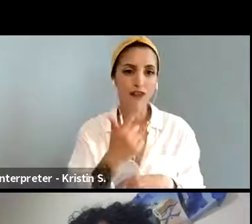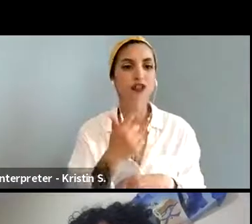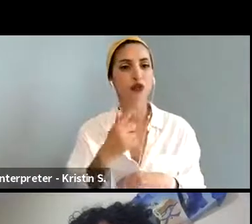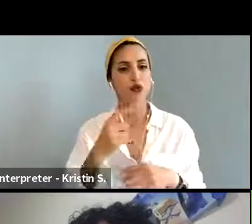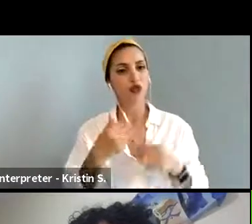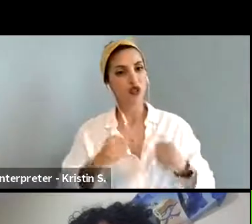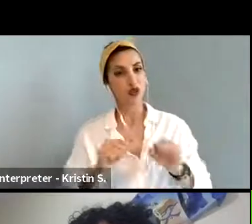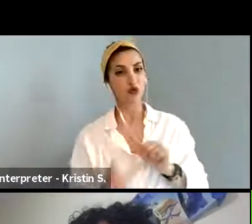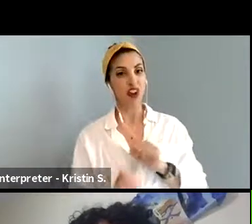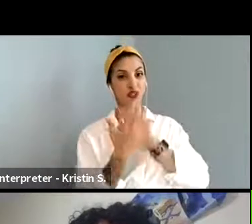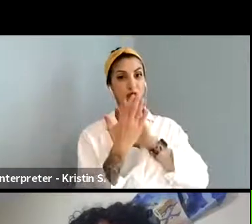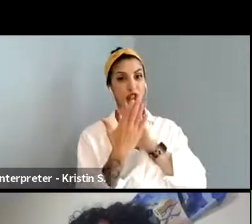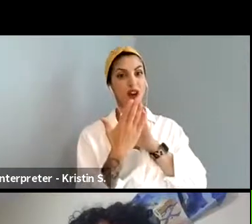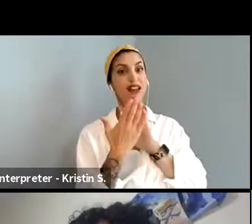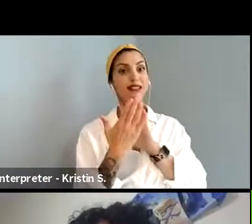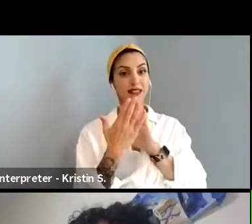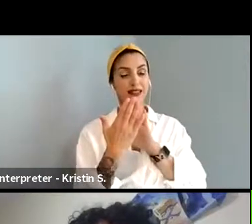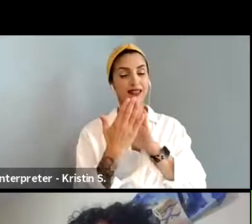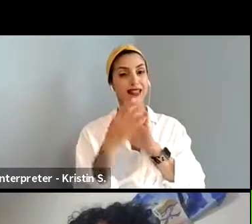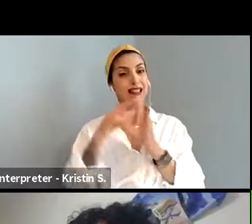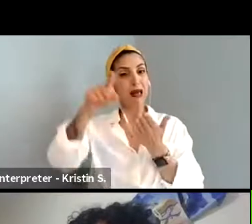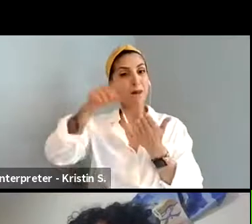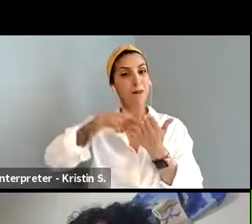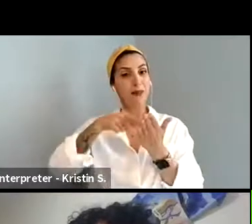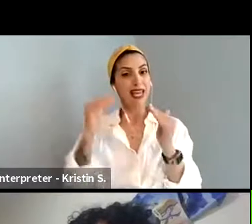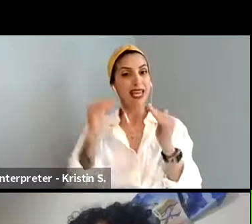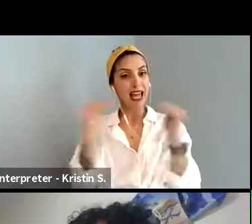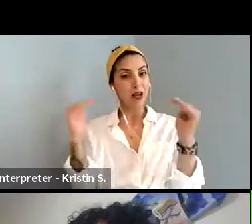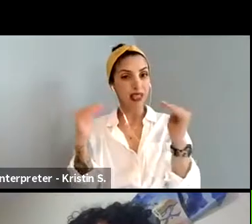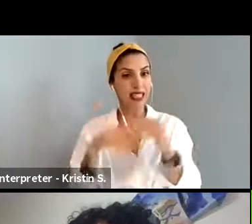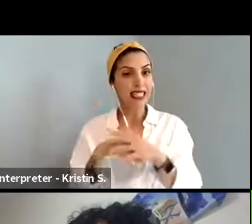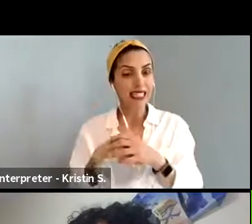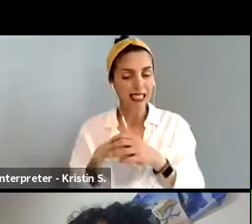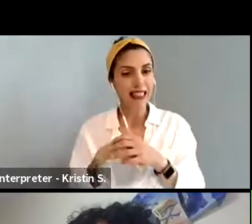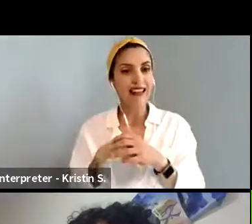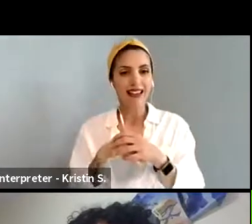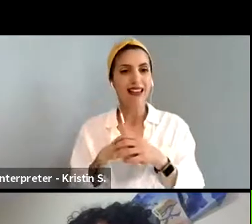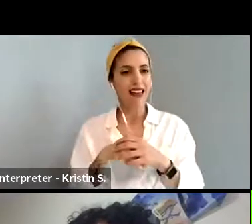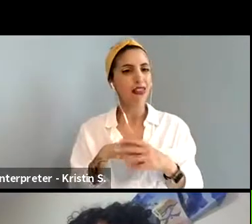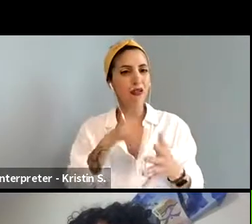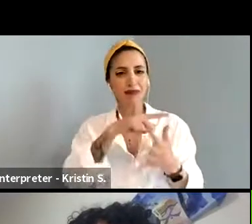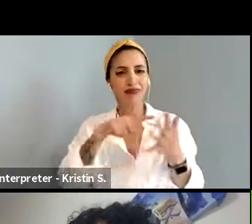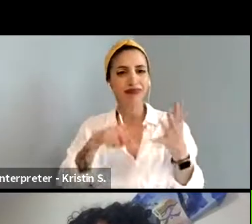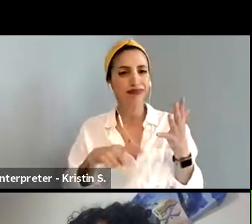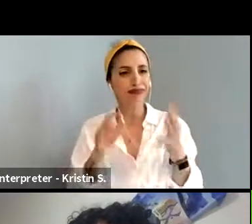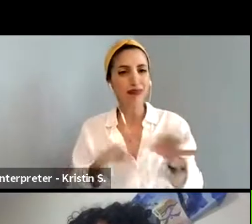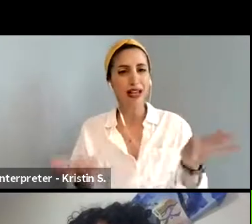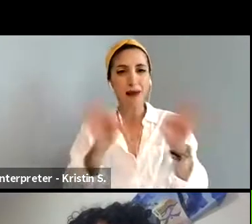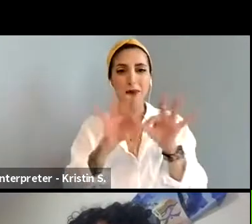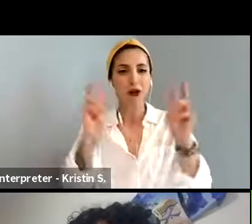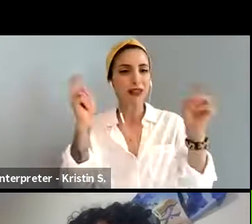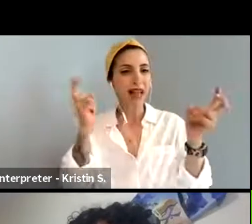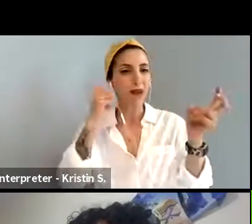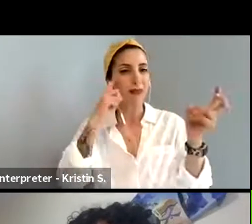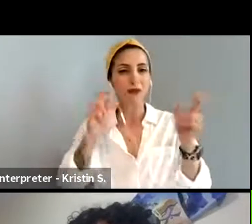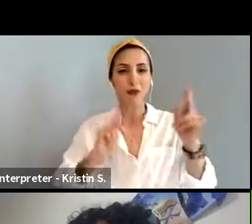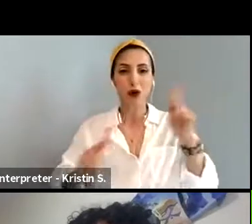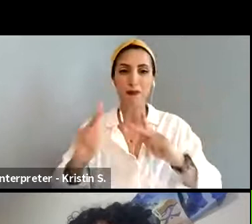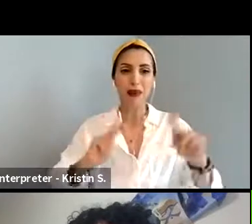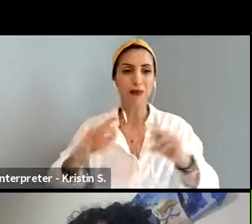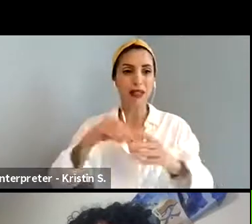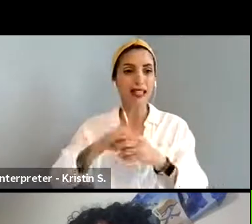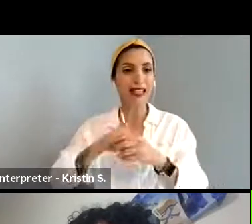to address pay equity. Mm-hmm. And things like we're talking about for people in the arts, equitable